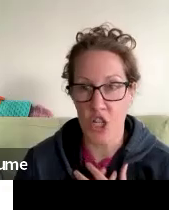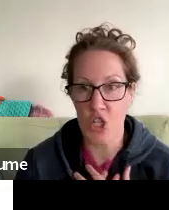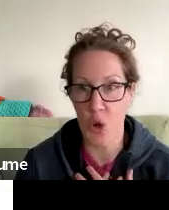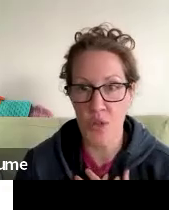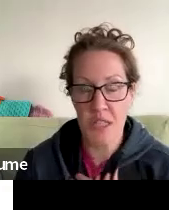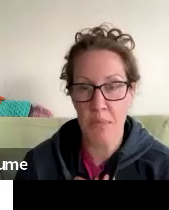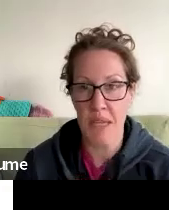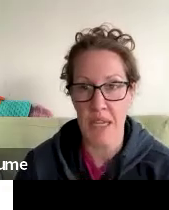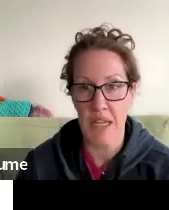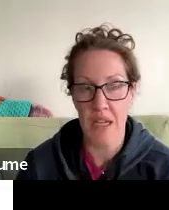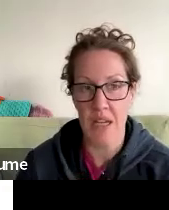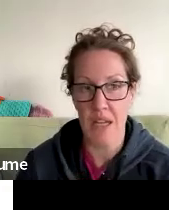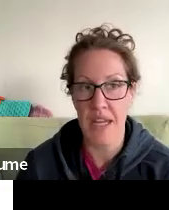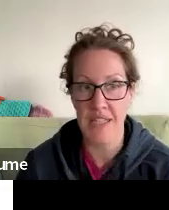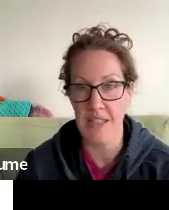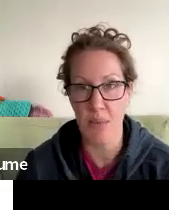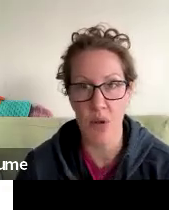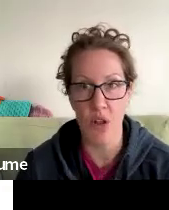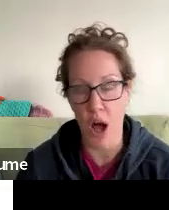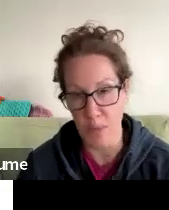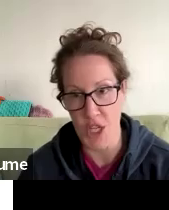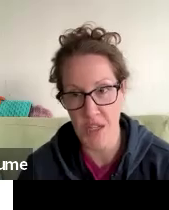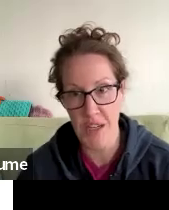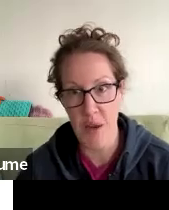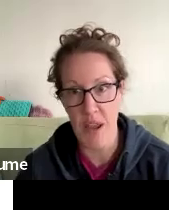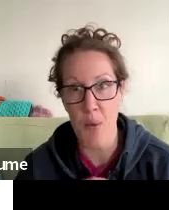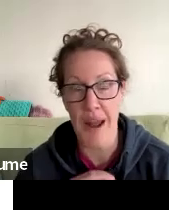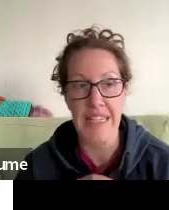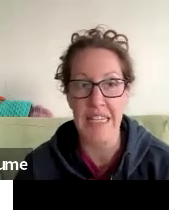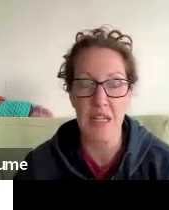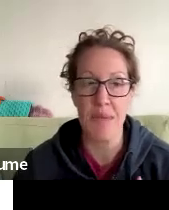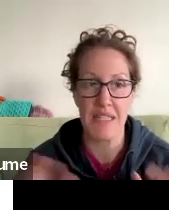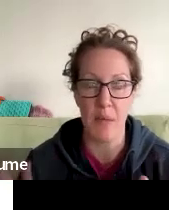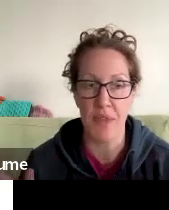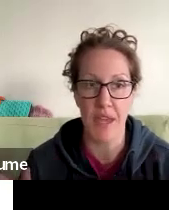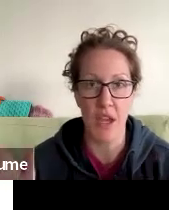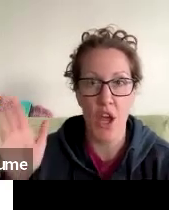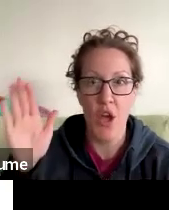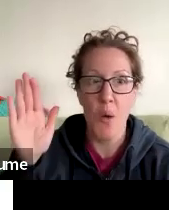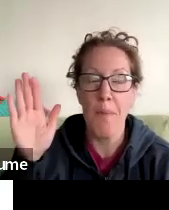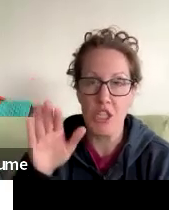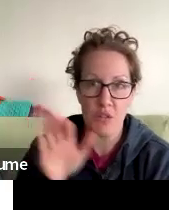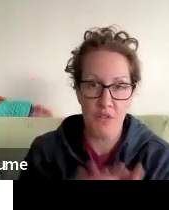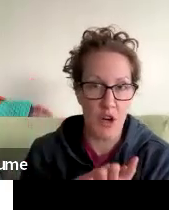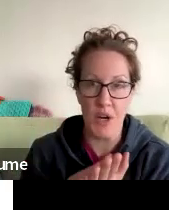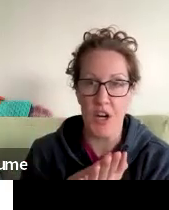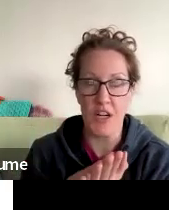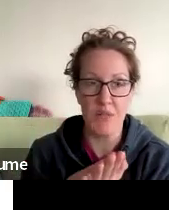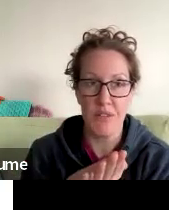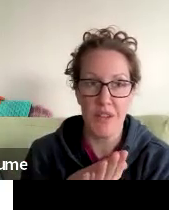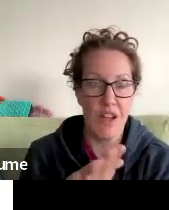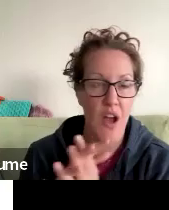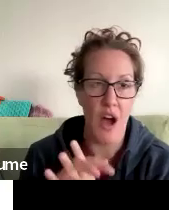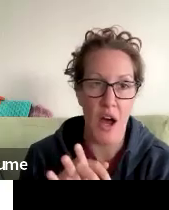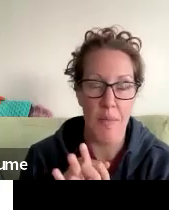consider crushed stone to be an accessible option, and it would ideally be something much